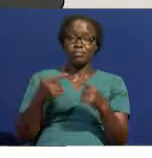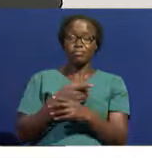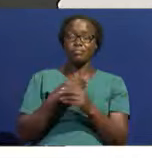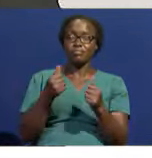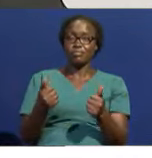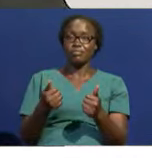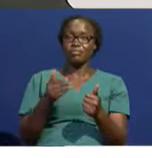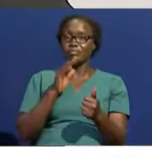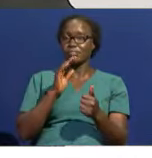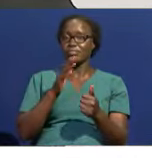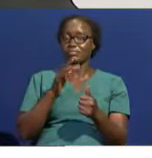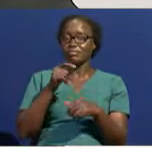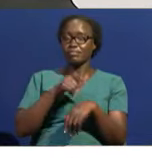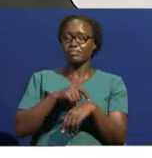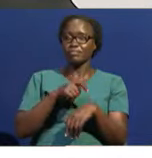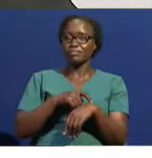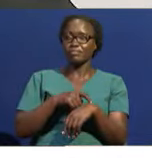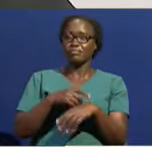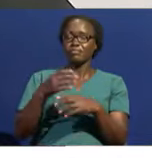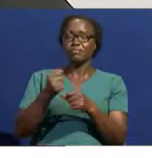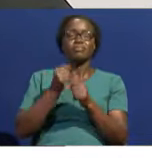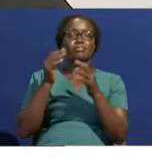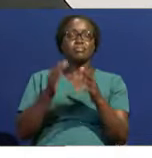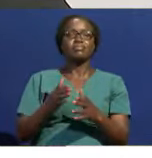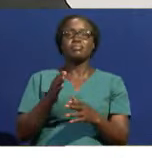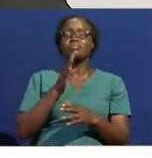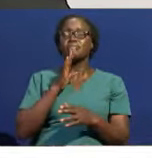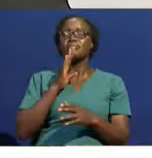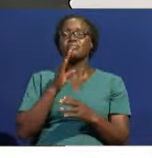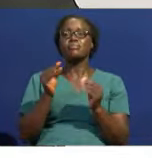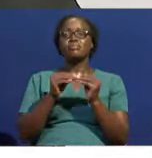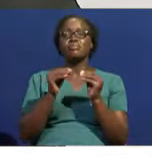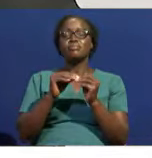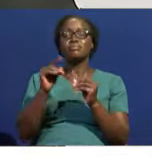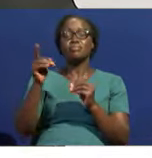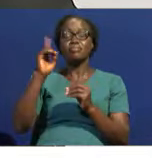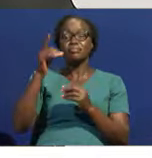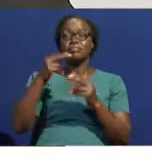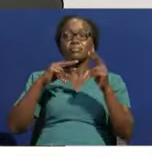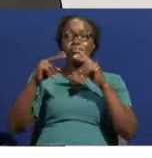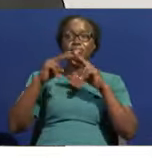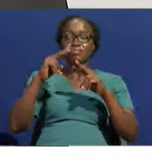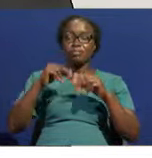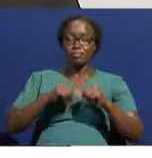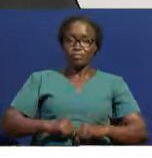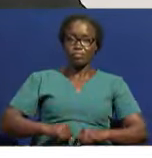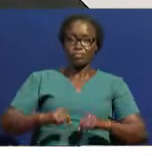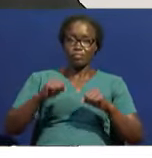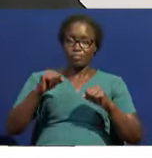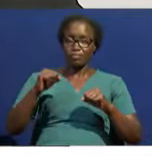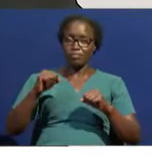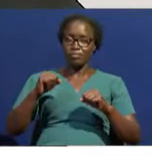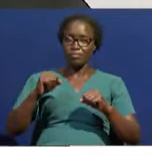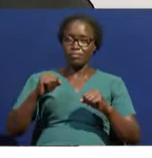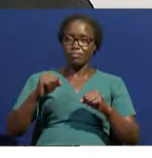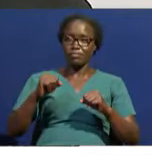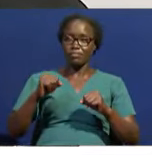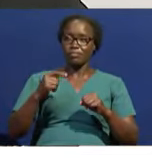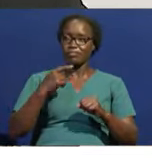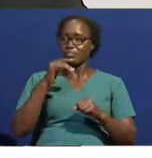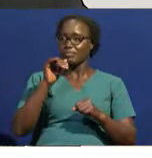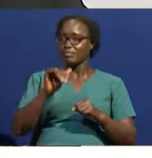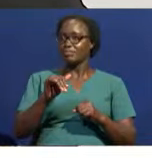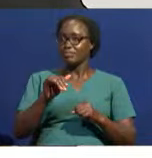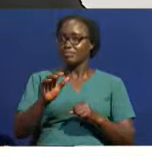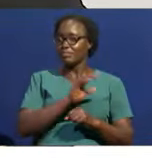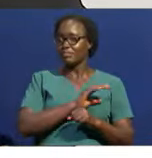resolution. Speaking during a stakeholders' breakfast meeting at a Nairobi hotel, the Commission's chairperson, the Reverend Samuel Kobia, said